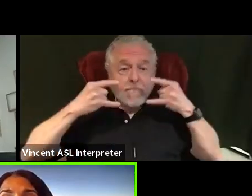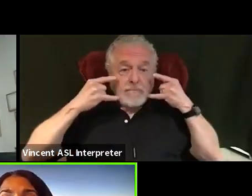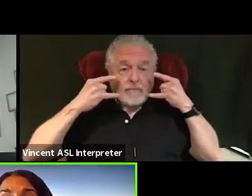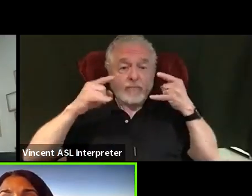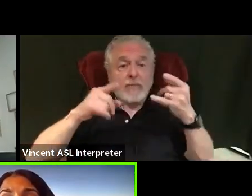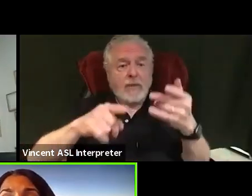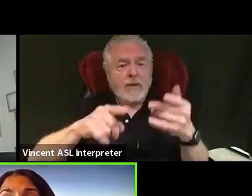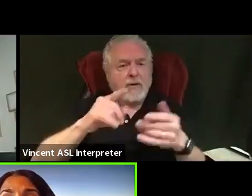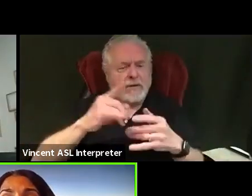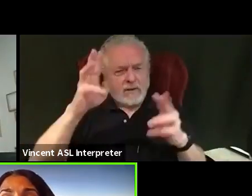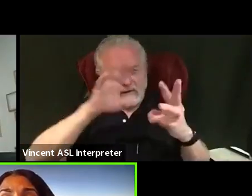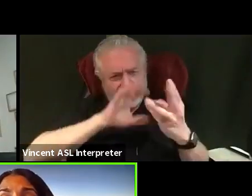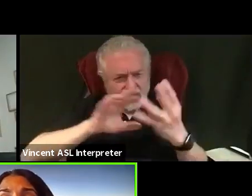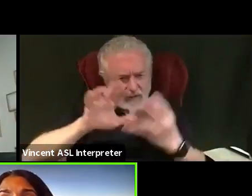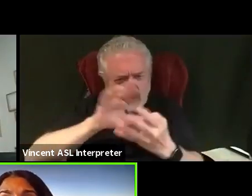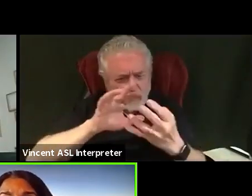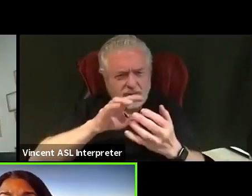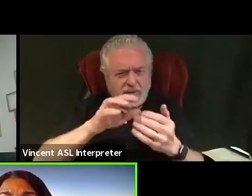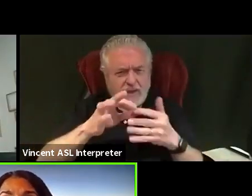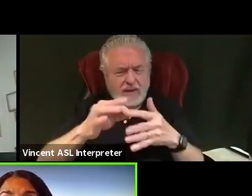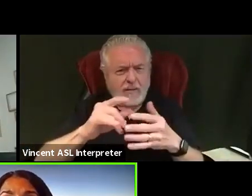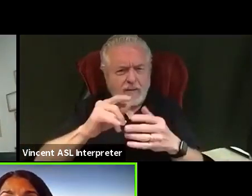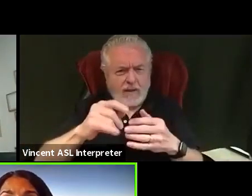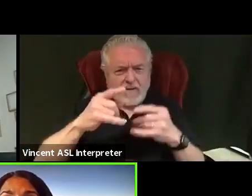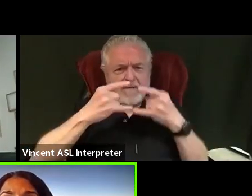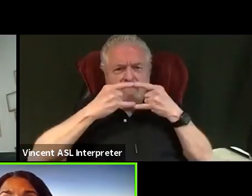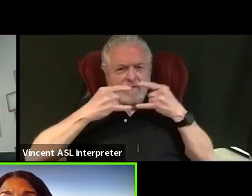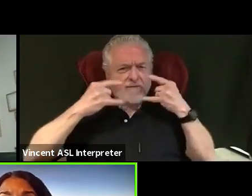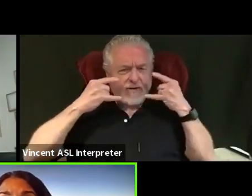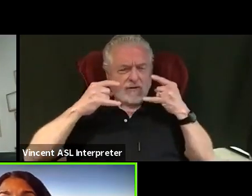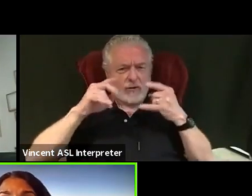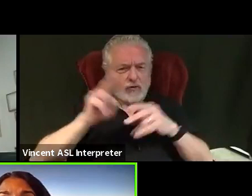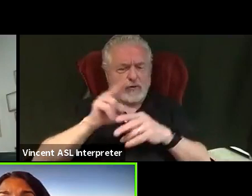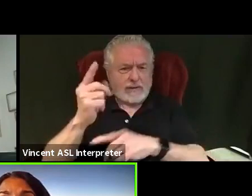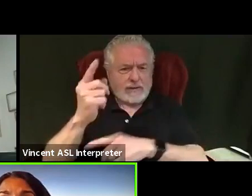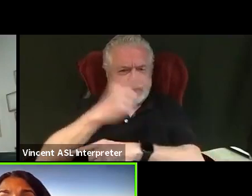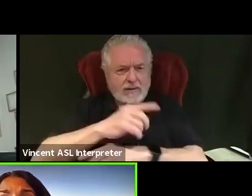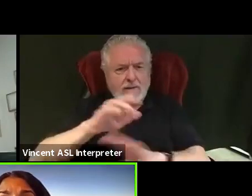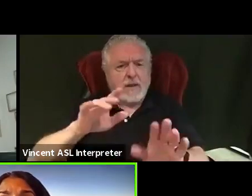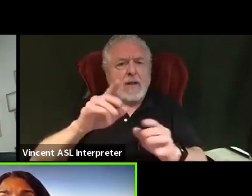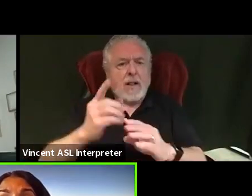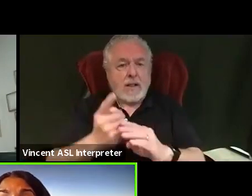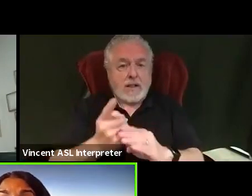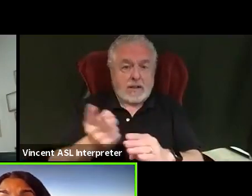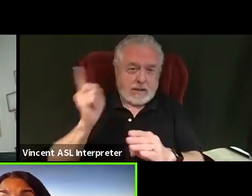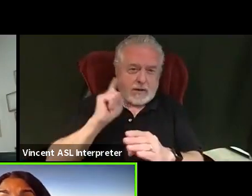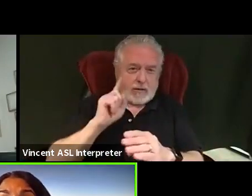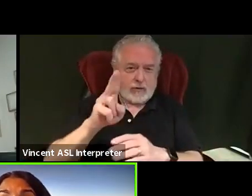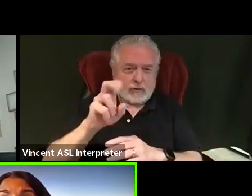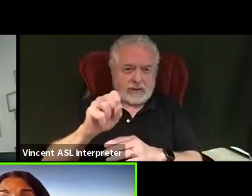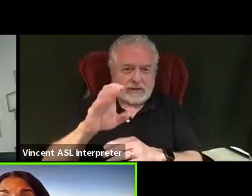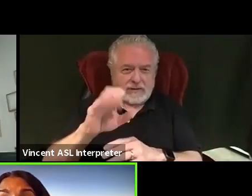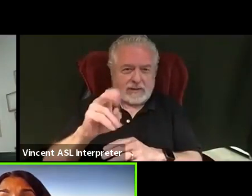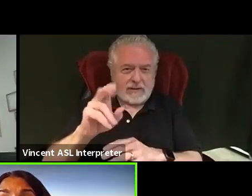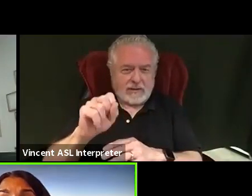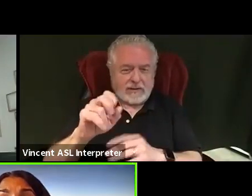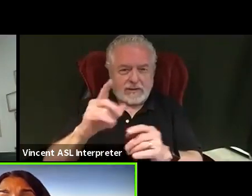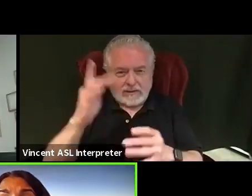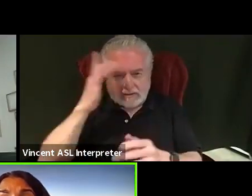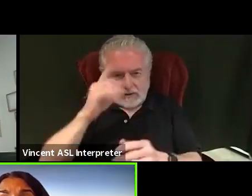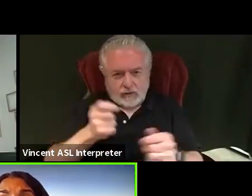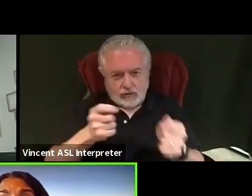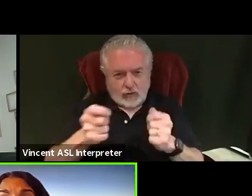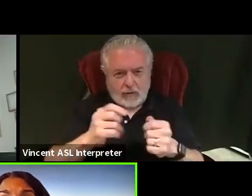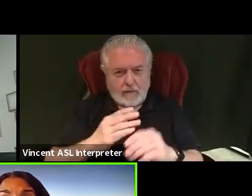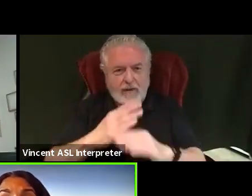been some confusing guidelines around facial coverings in recent days. Last week, the U.S. Centers for Disease Control and